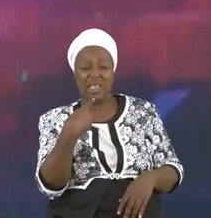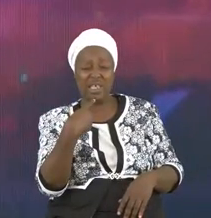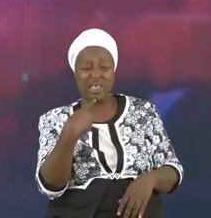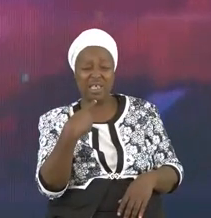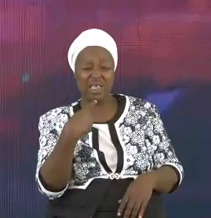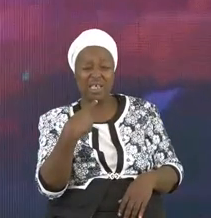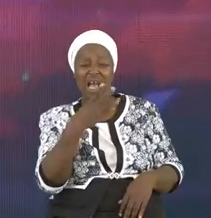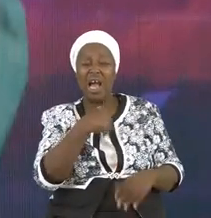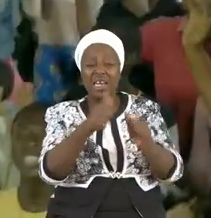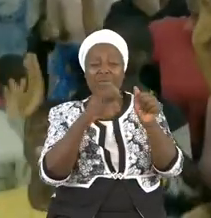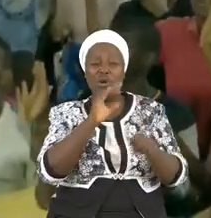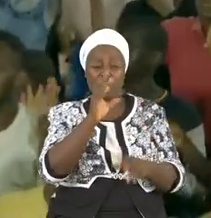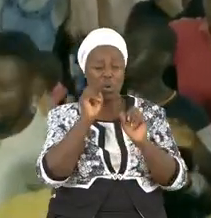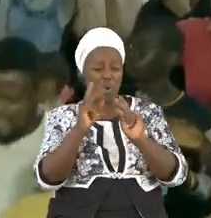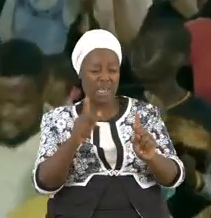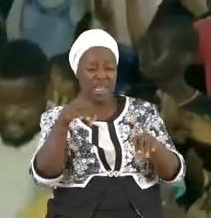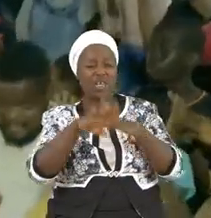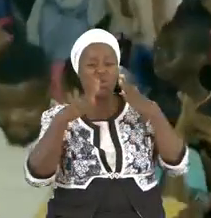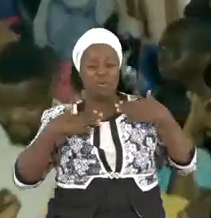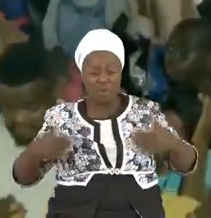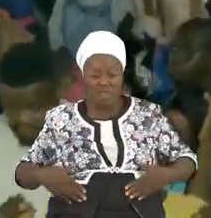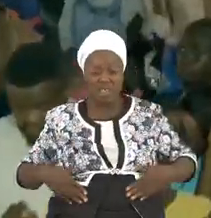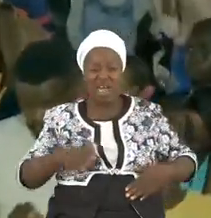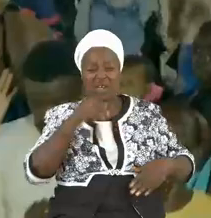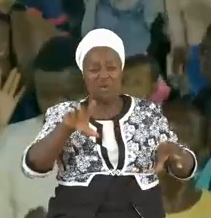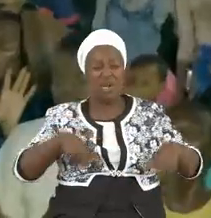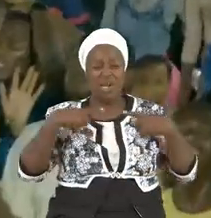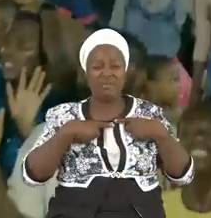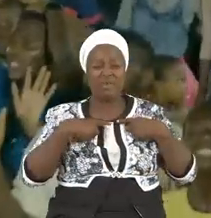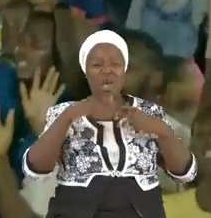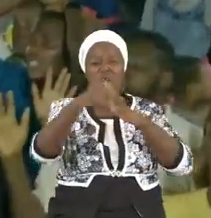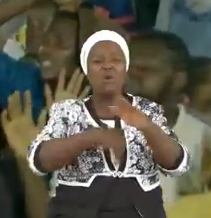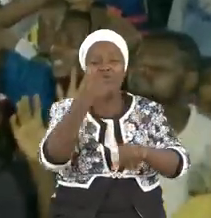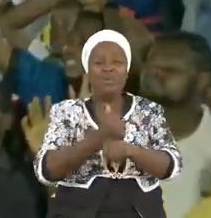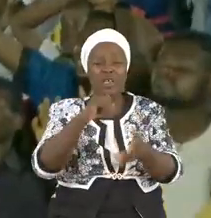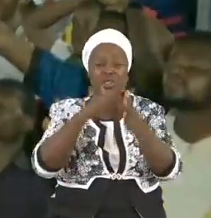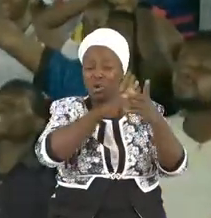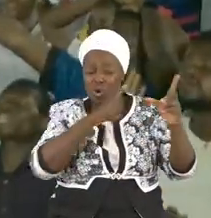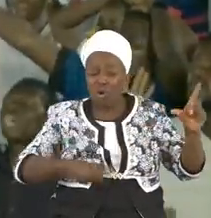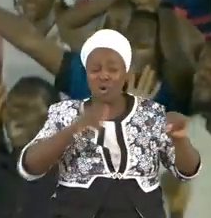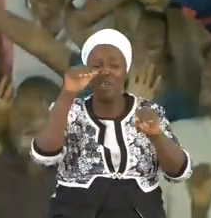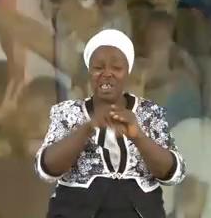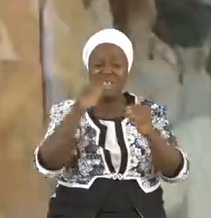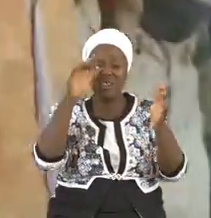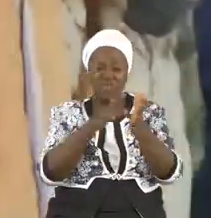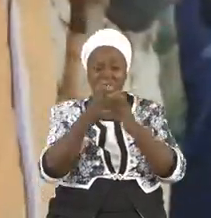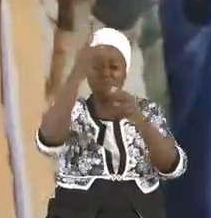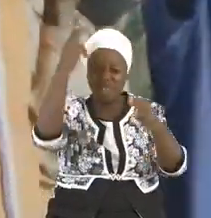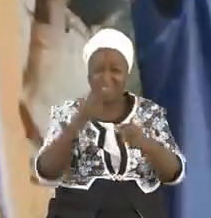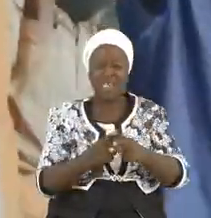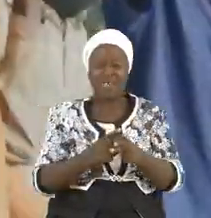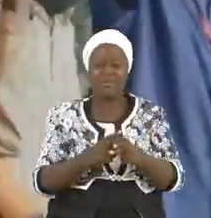Everything will be all right in your life. Confirm it, Lord, in Jesus' name.